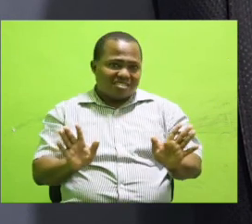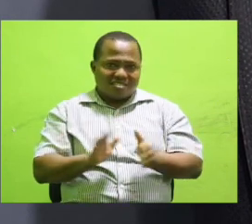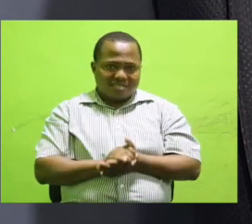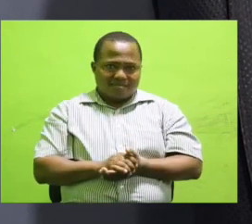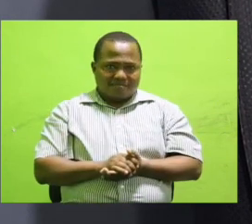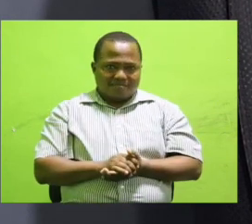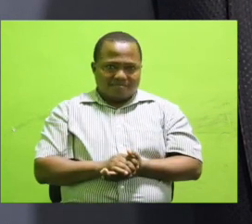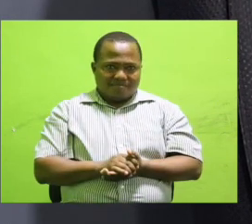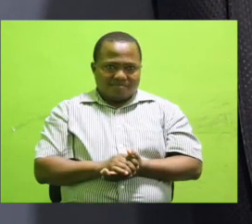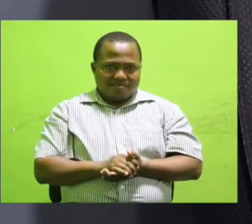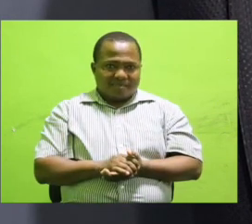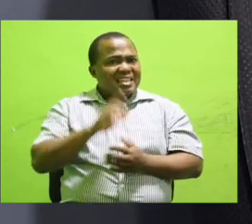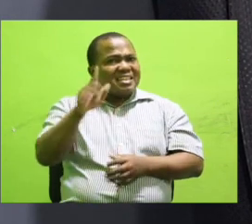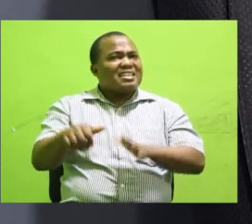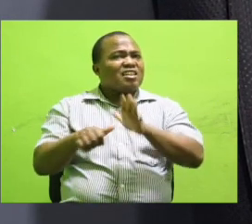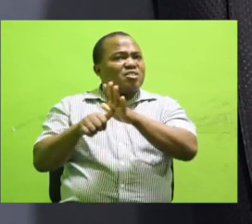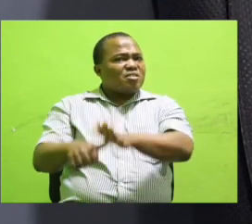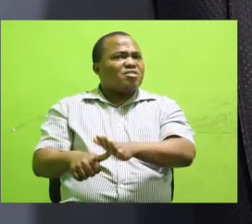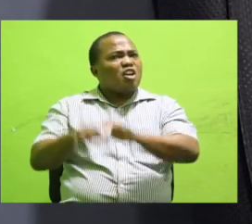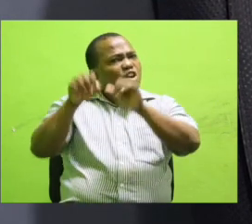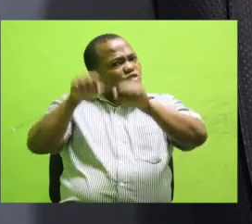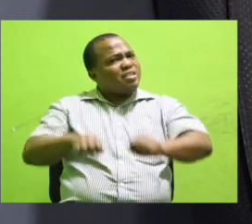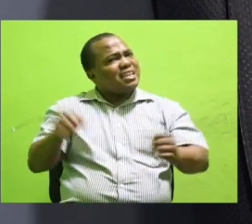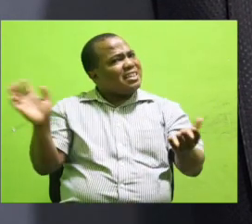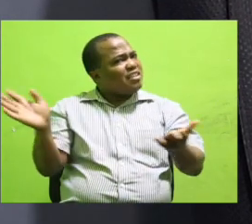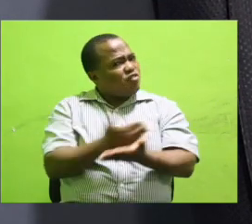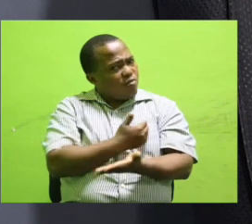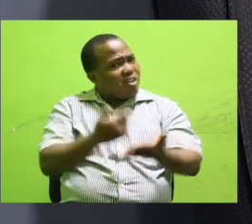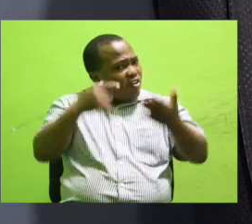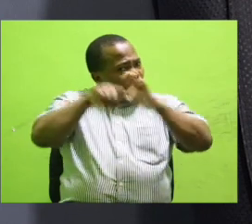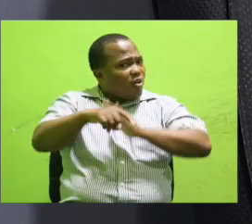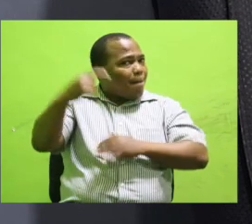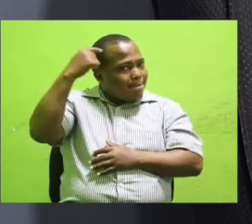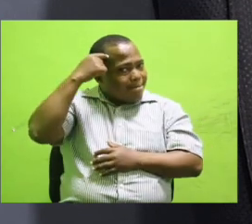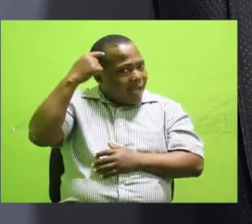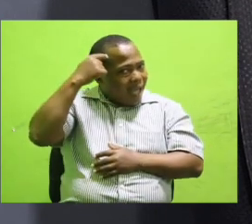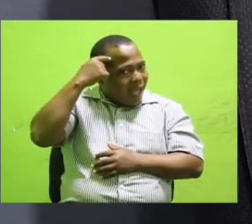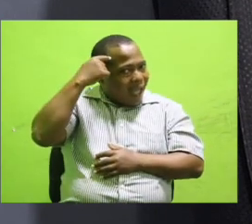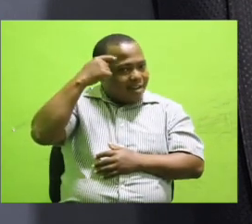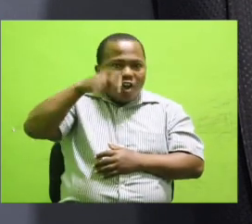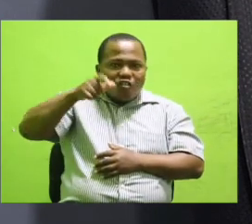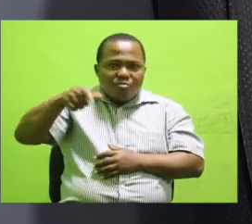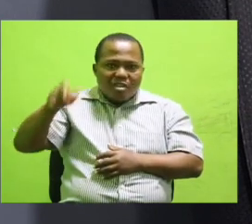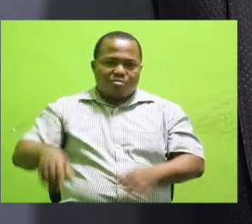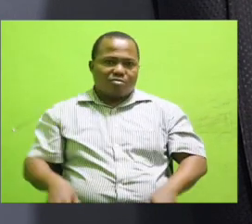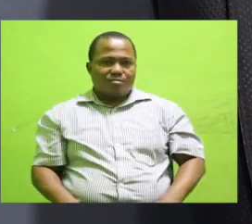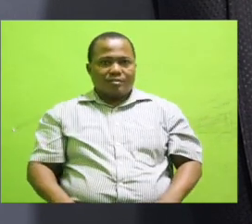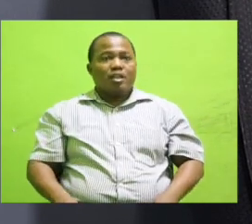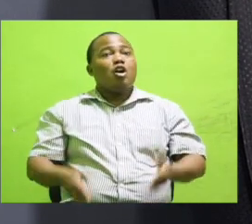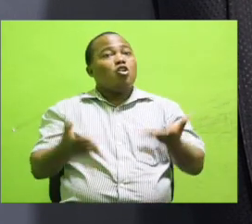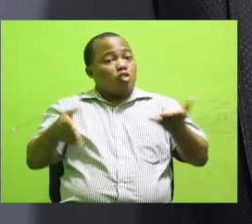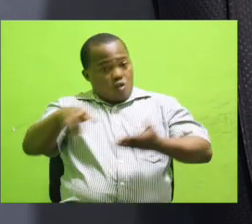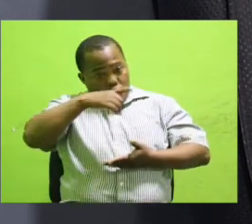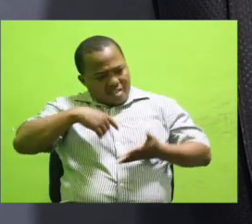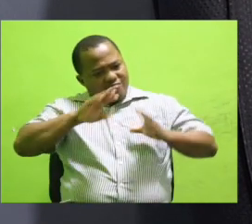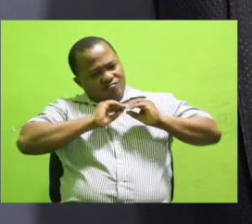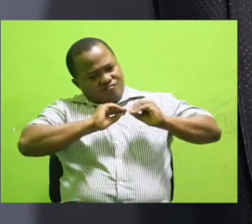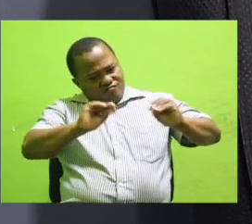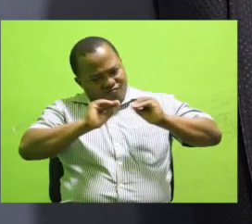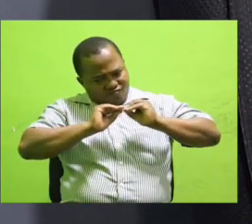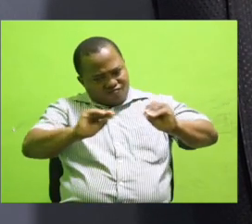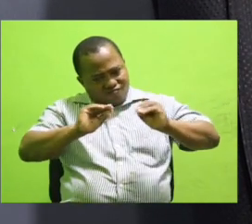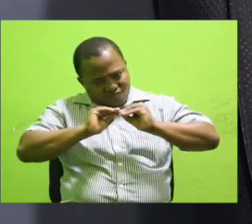Such stereotypes such as this should be removed from the minds of people. So giving them education can help